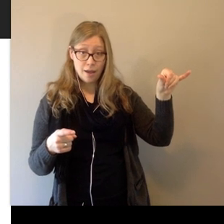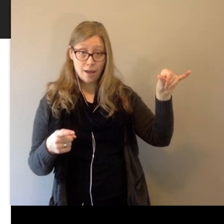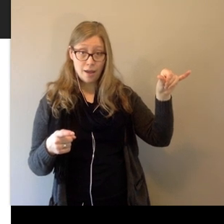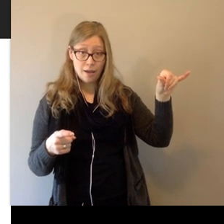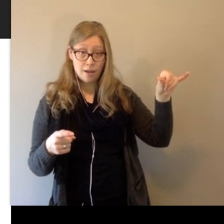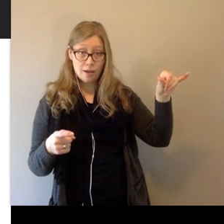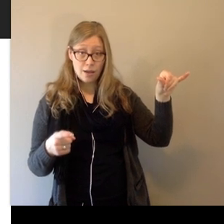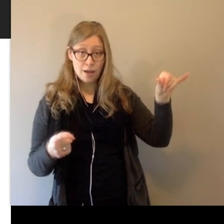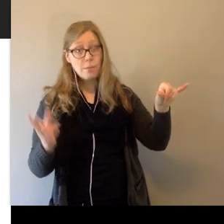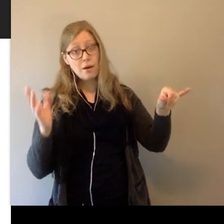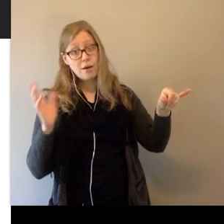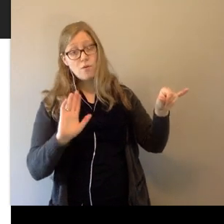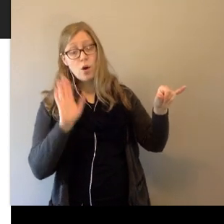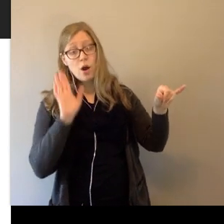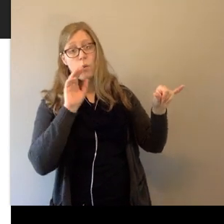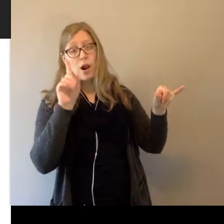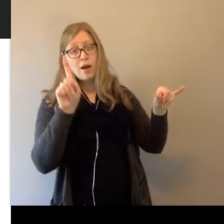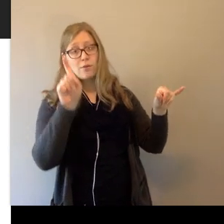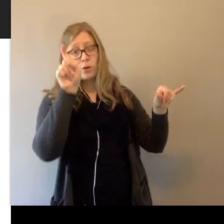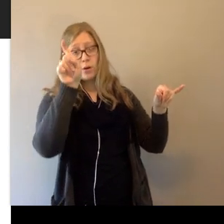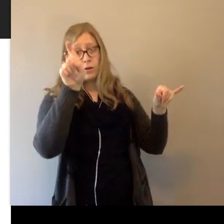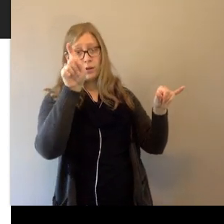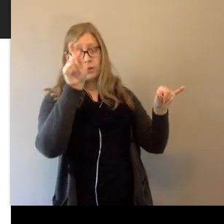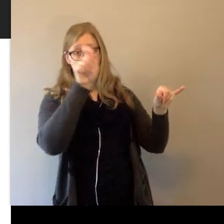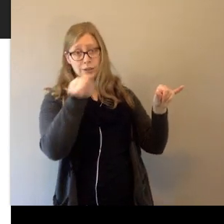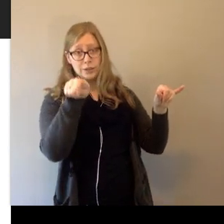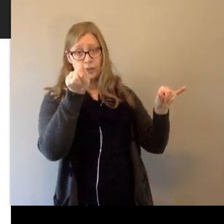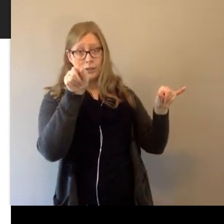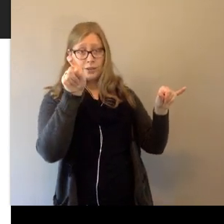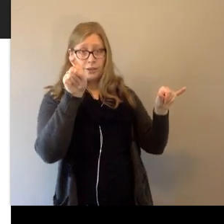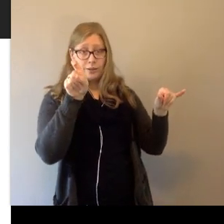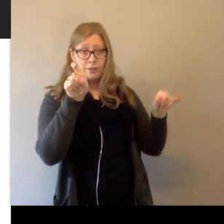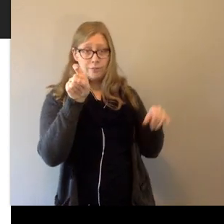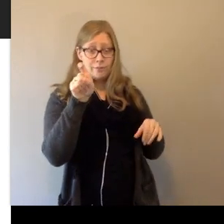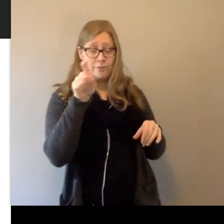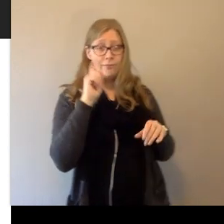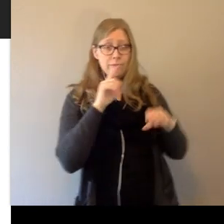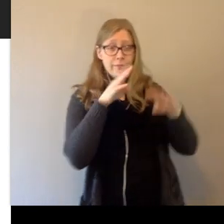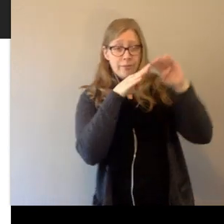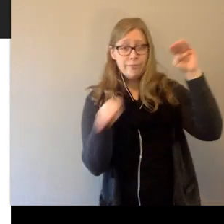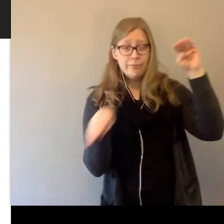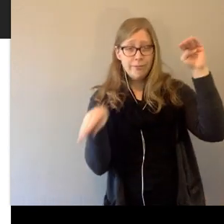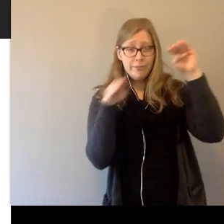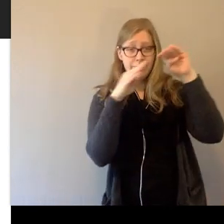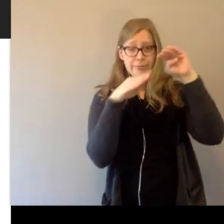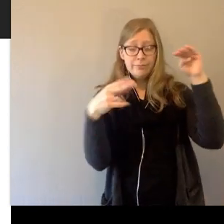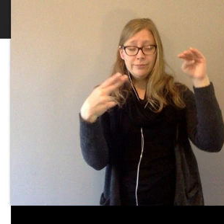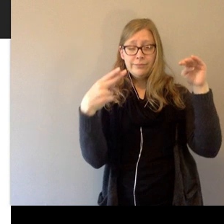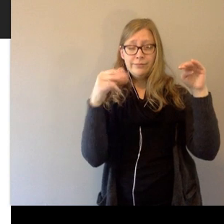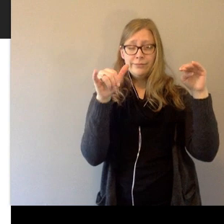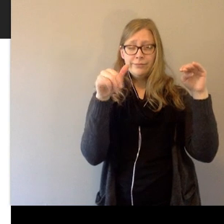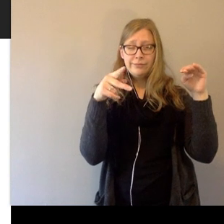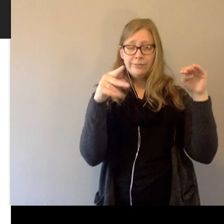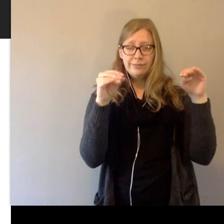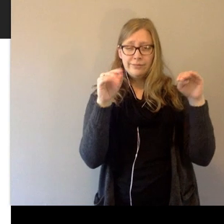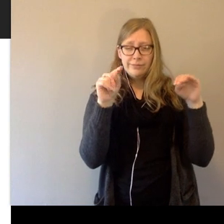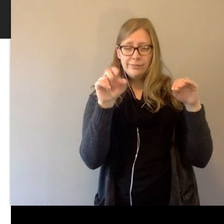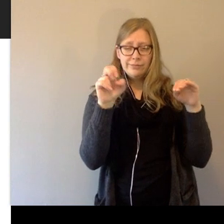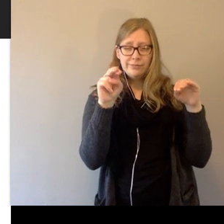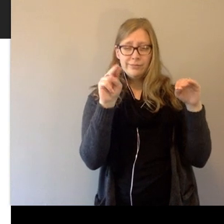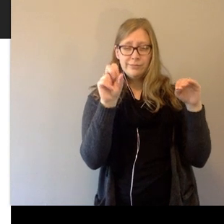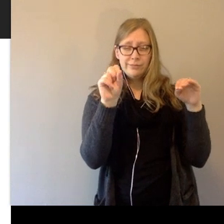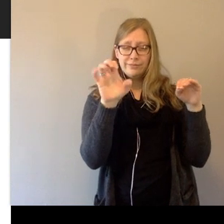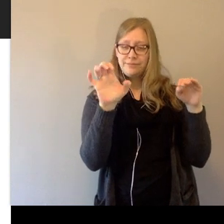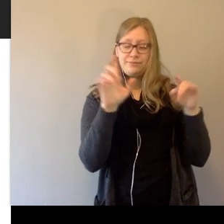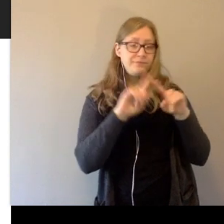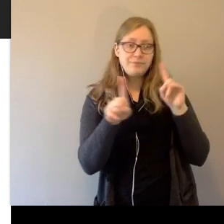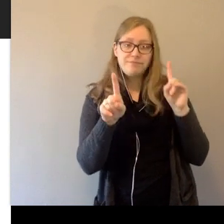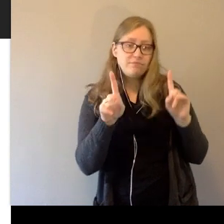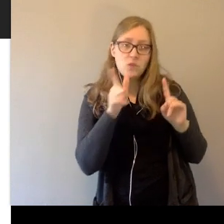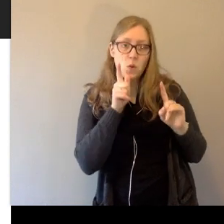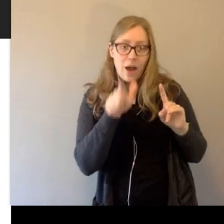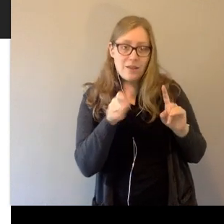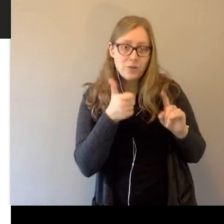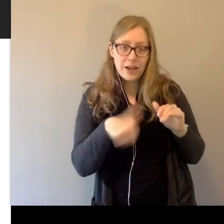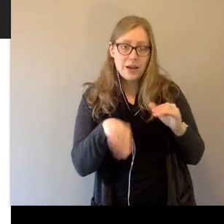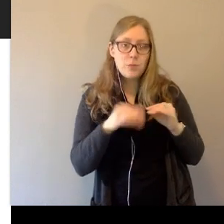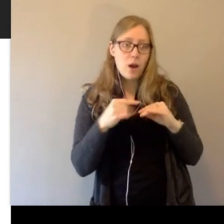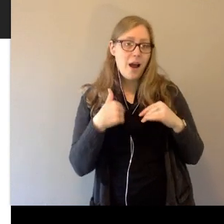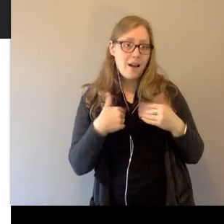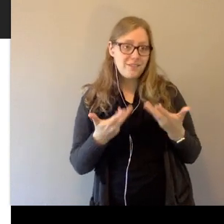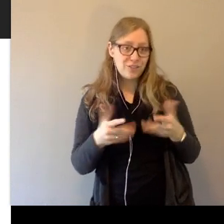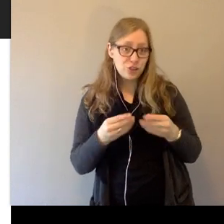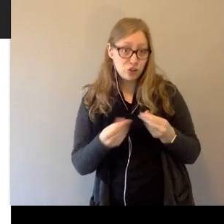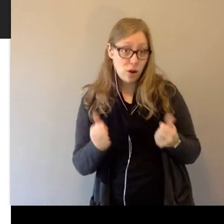so I'm not stuck anymore. I can put 160 here. And so now I can solve this, and y is going to